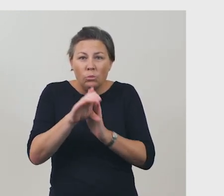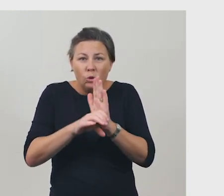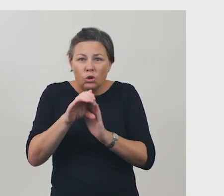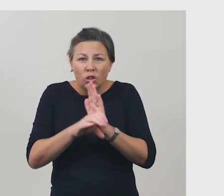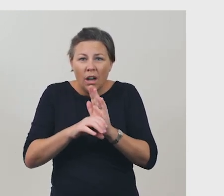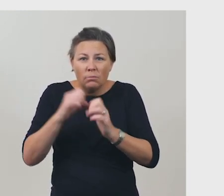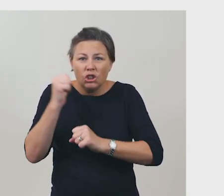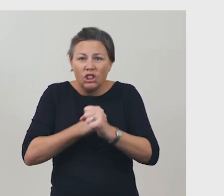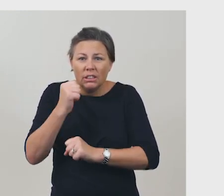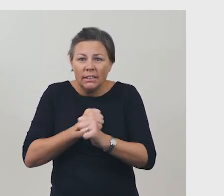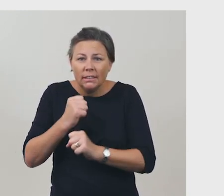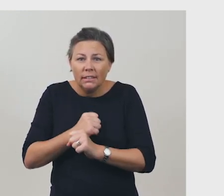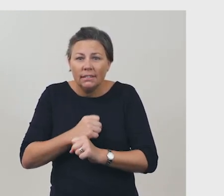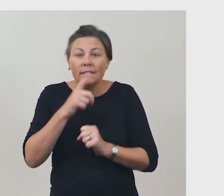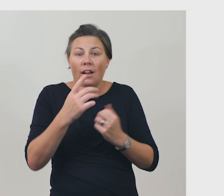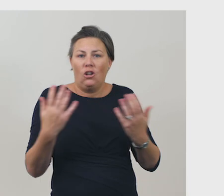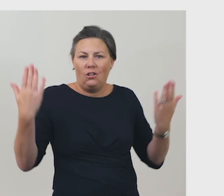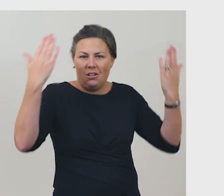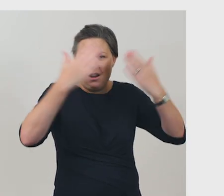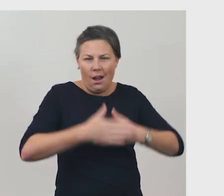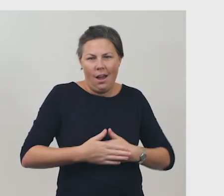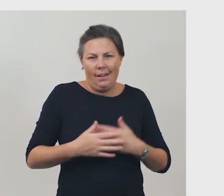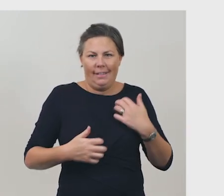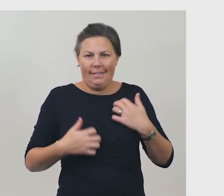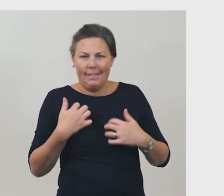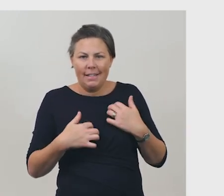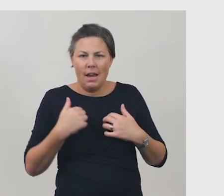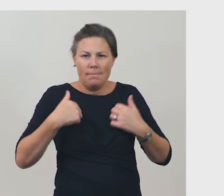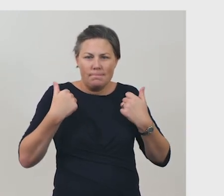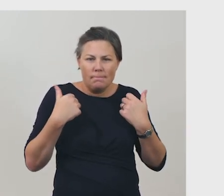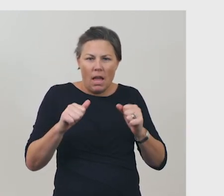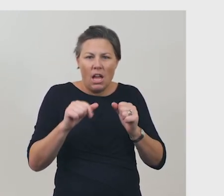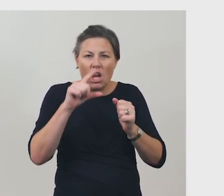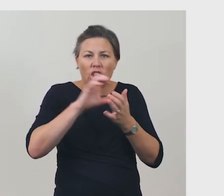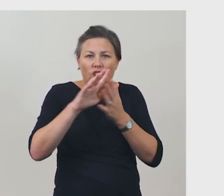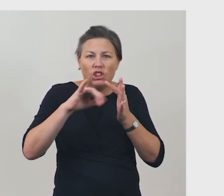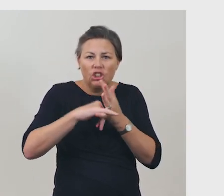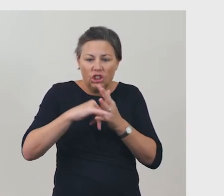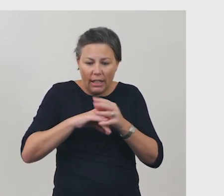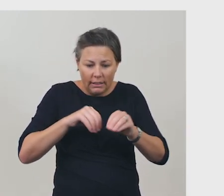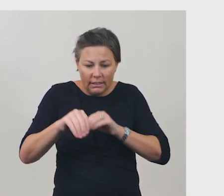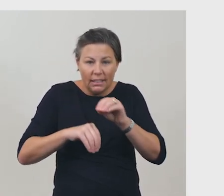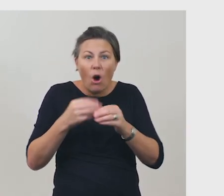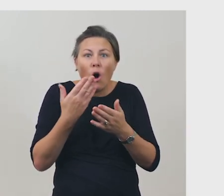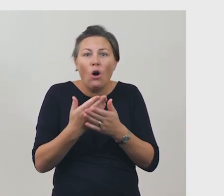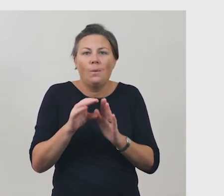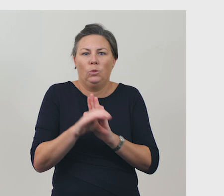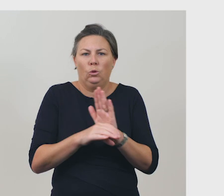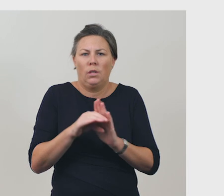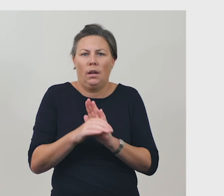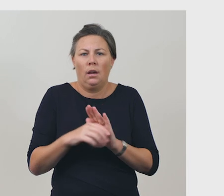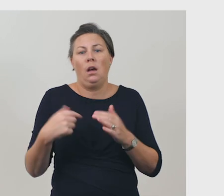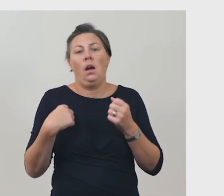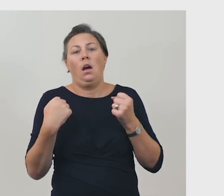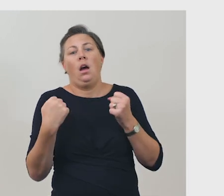entertaining. I finally mastered the computer chess game. The journey home was quick and comfortable, and the food